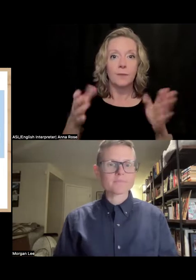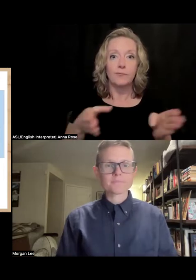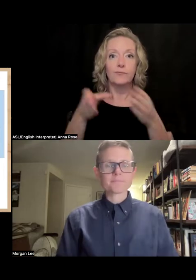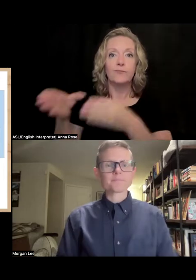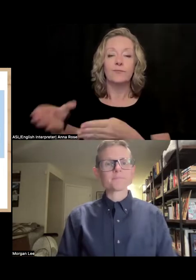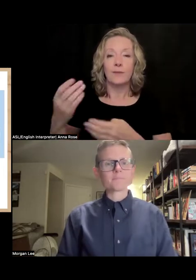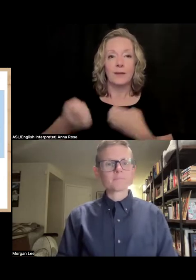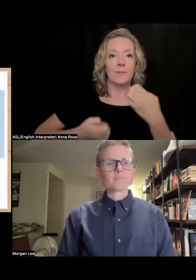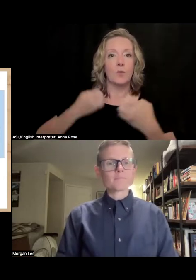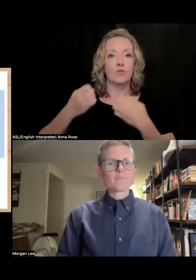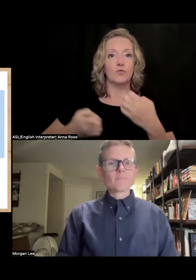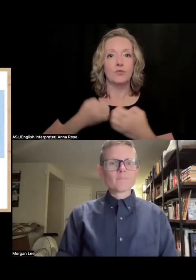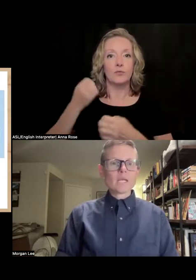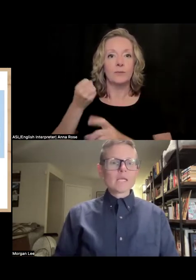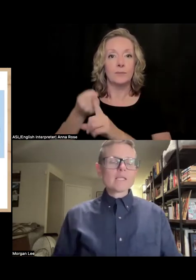impact.